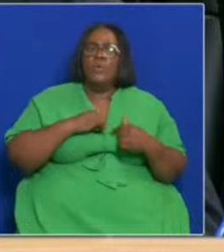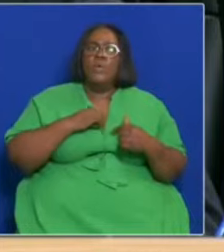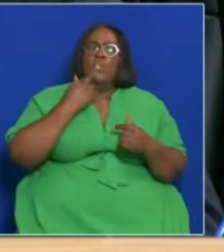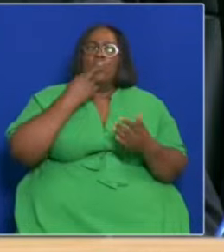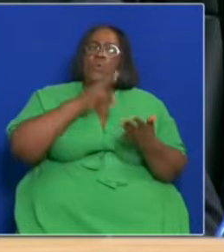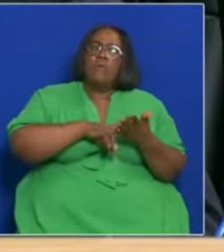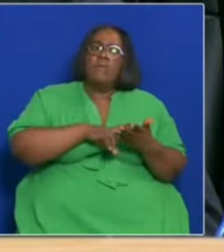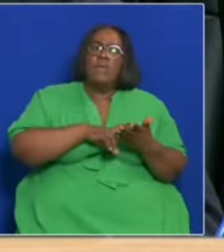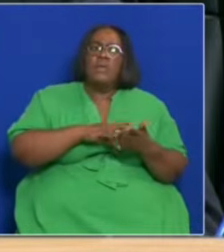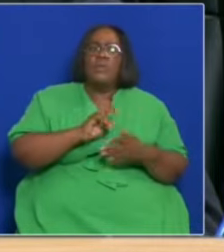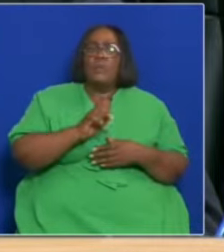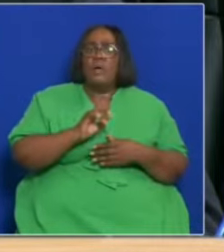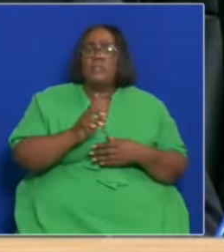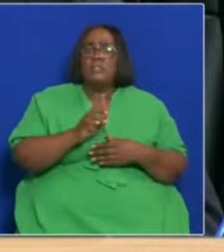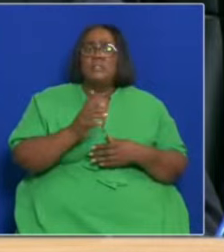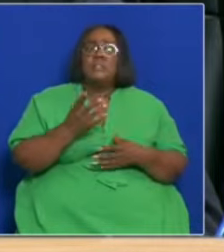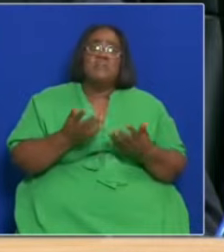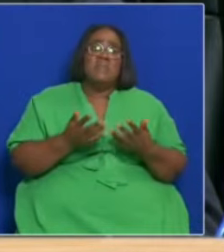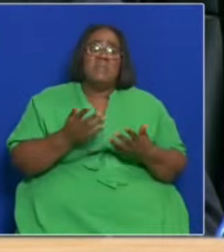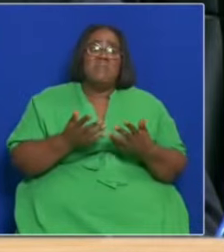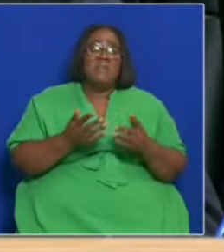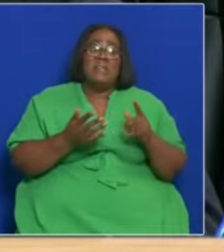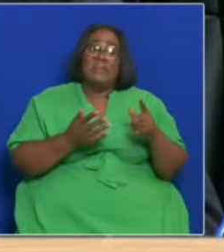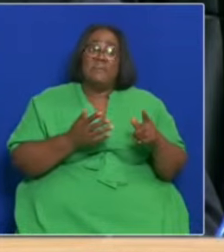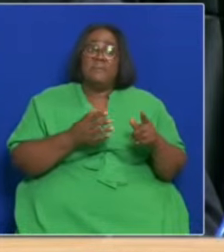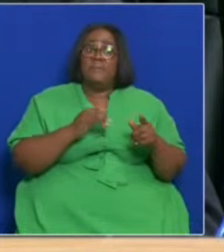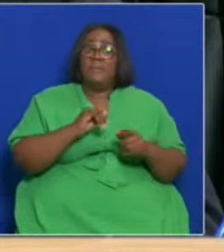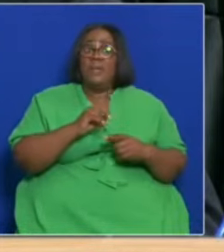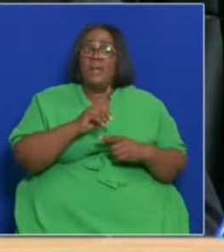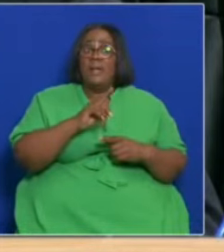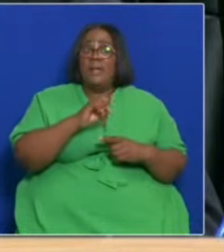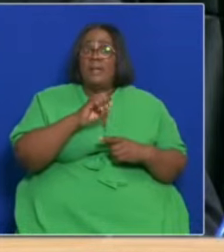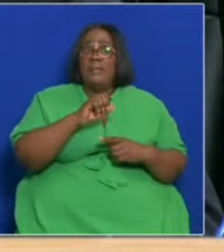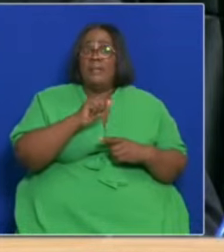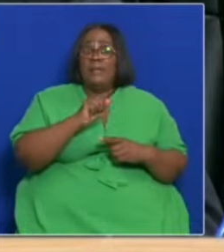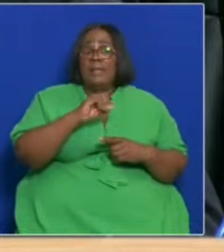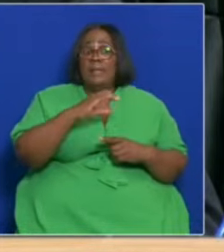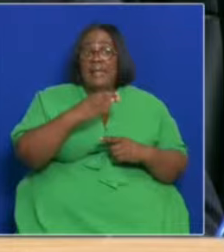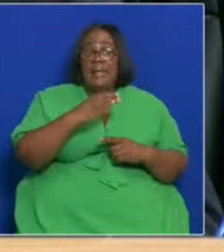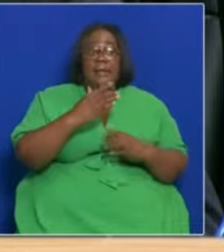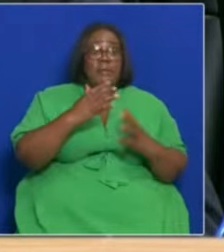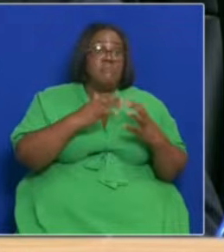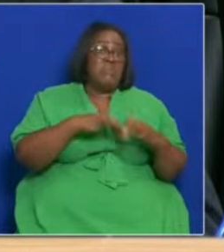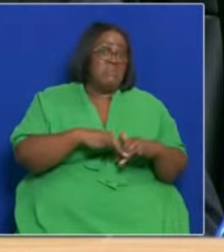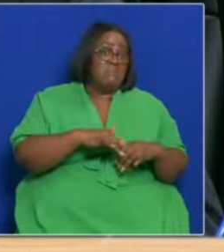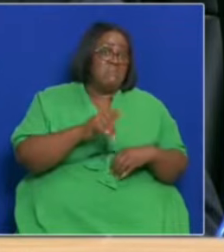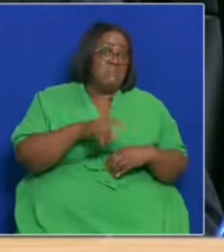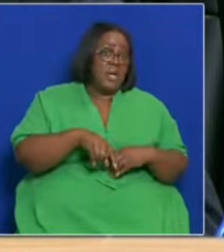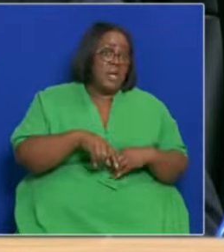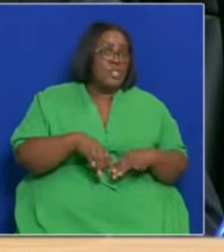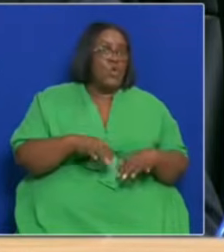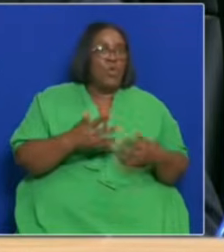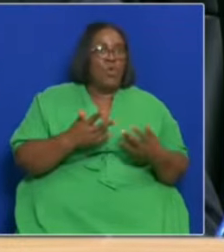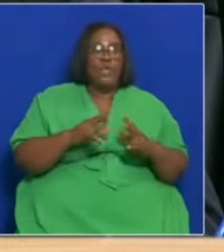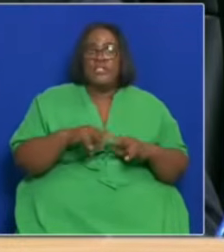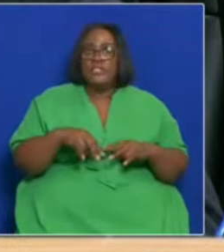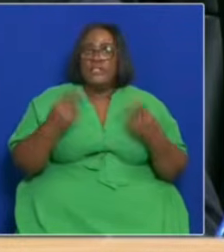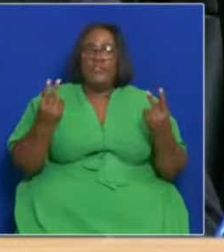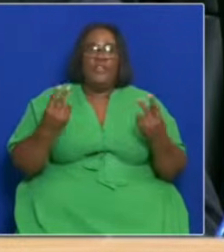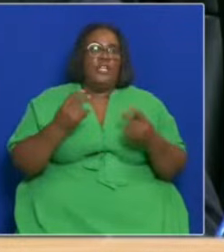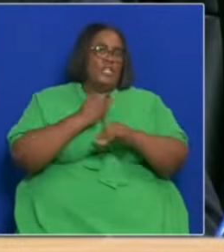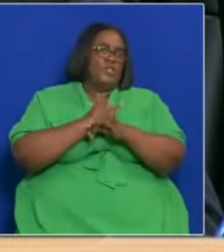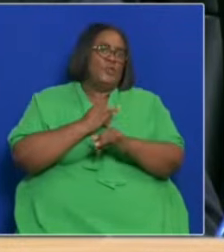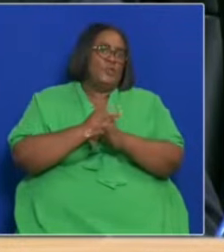institution called IDEC, or it may be a totally different institution. I do not